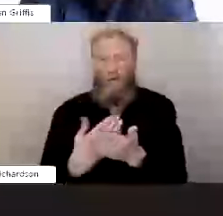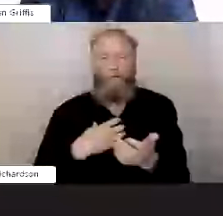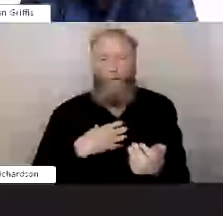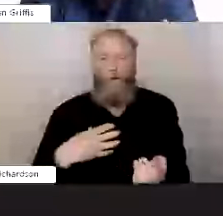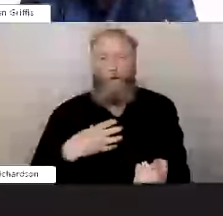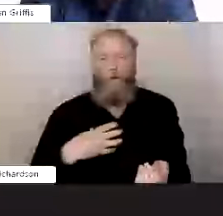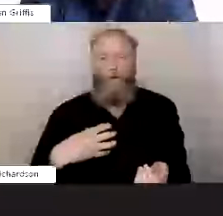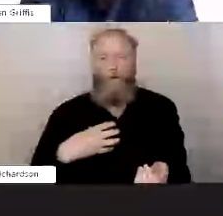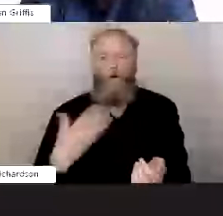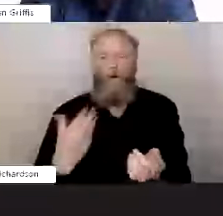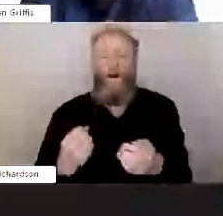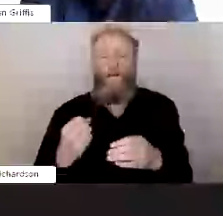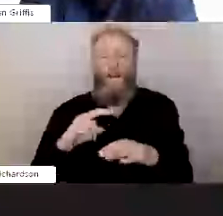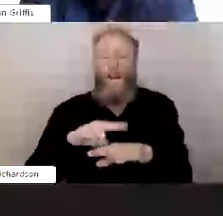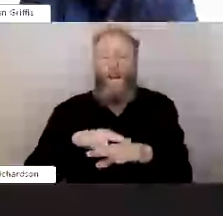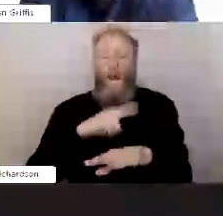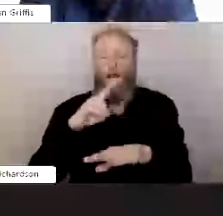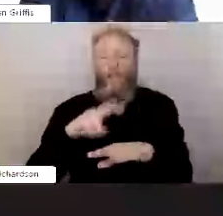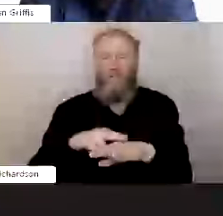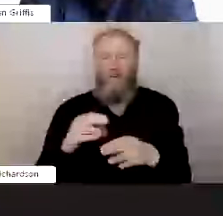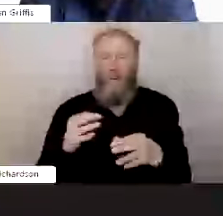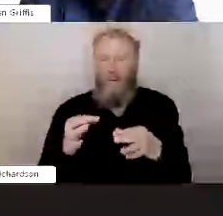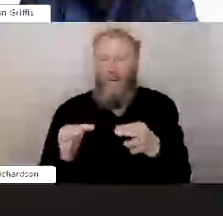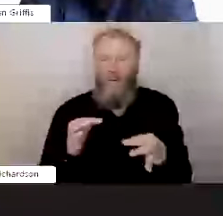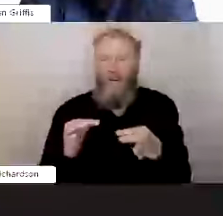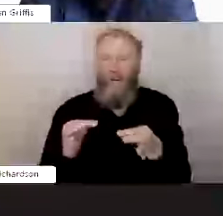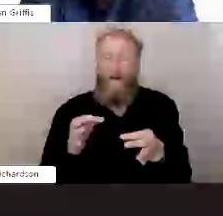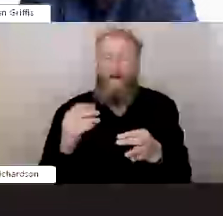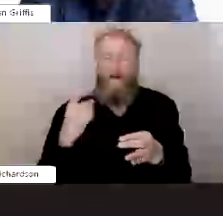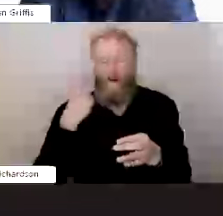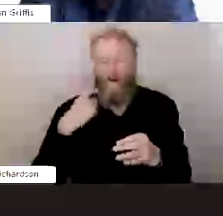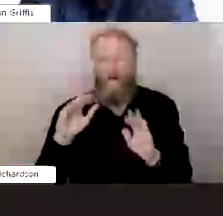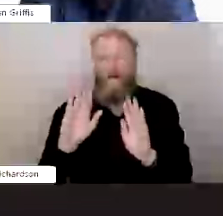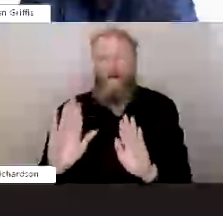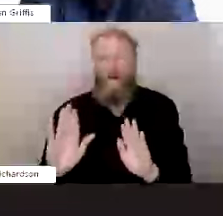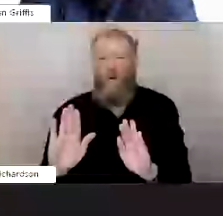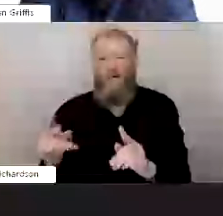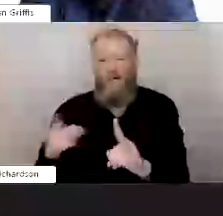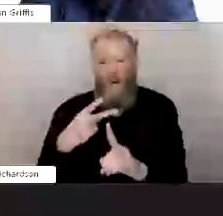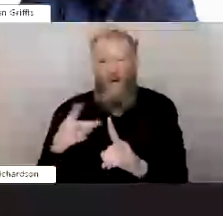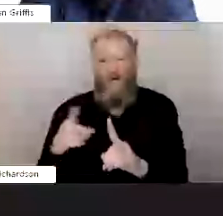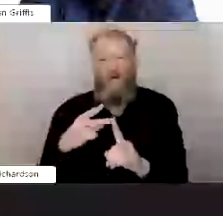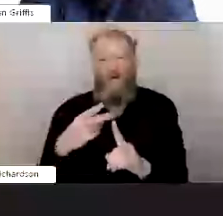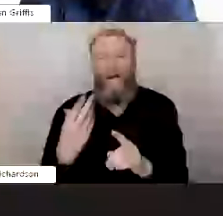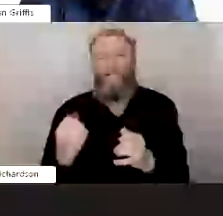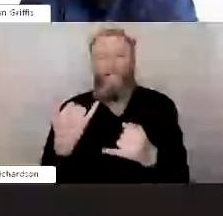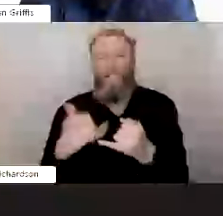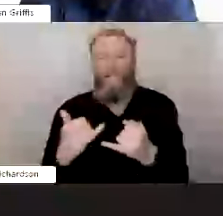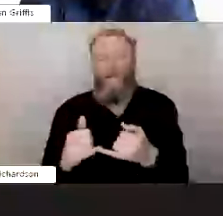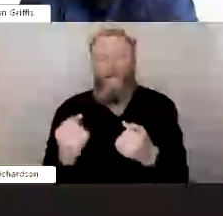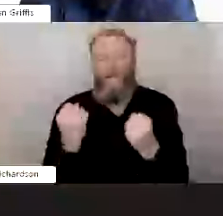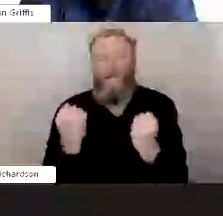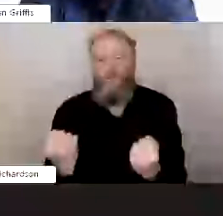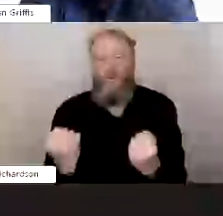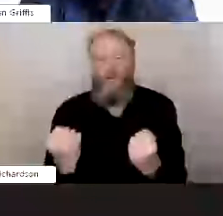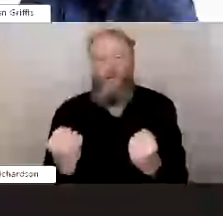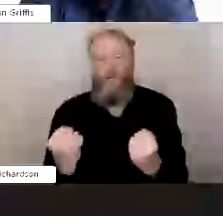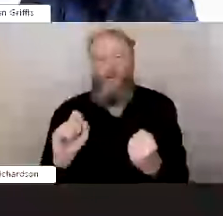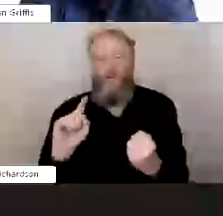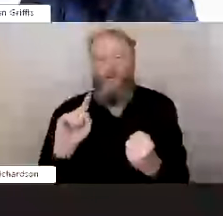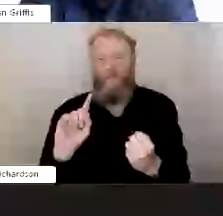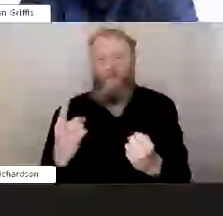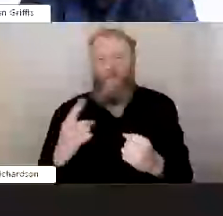is a national plan, as we know, to end violence, and there is a very strong First Nations element to that, led